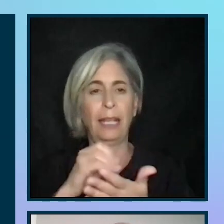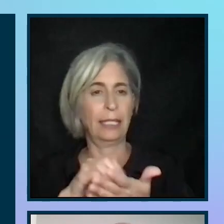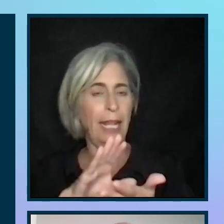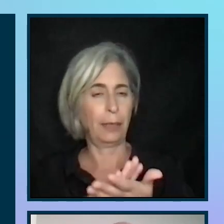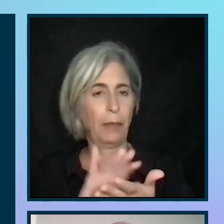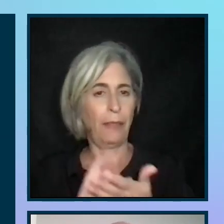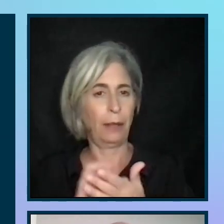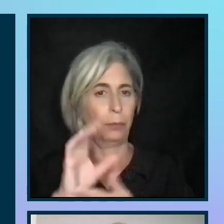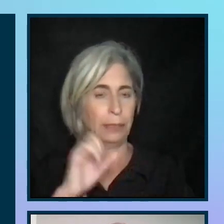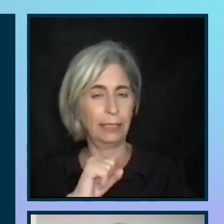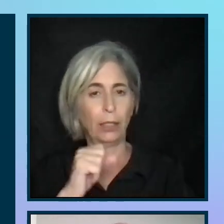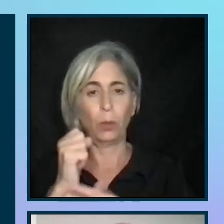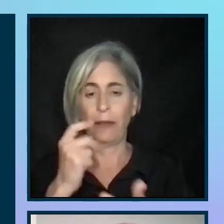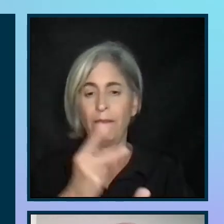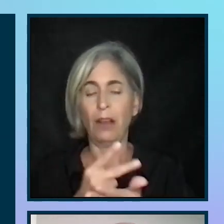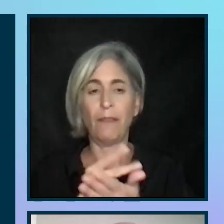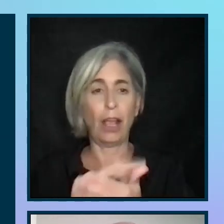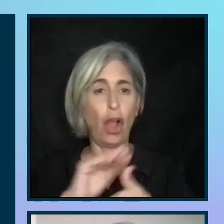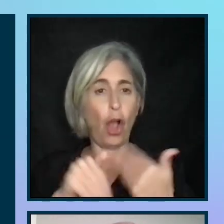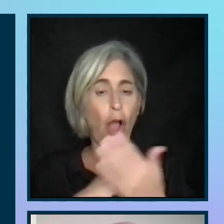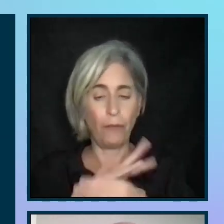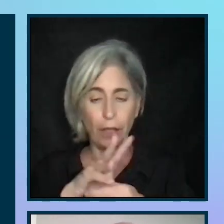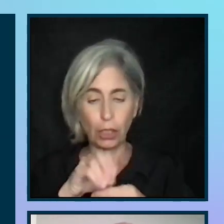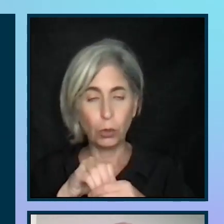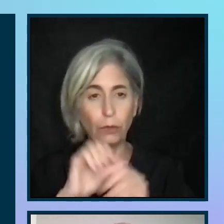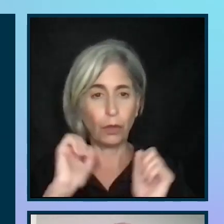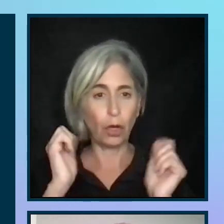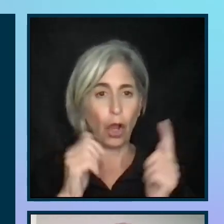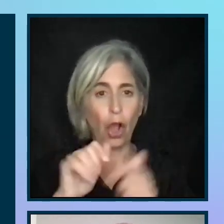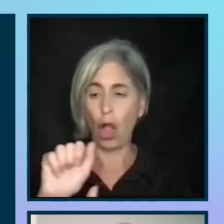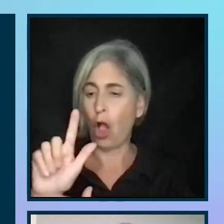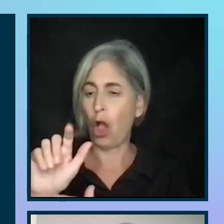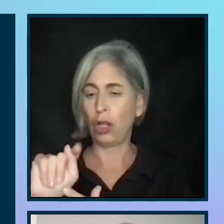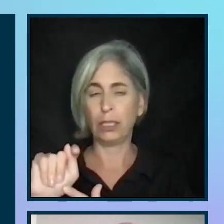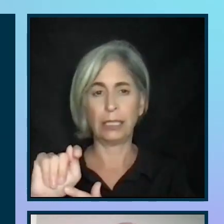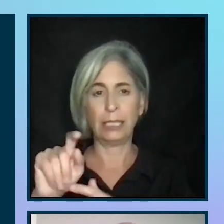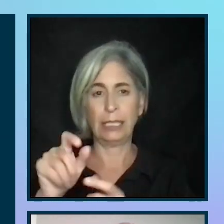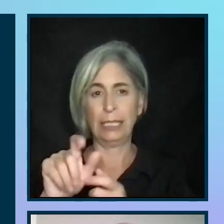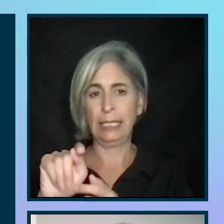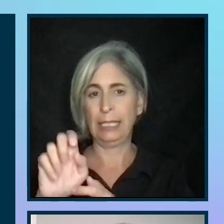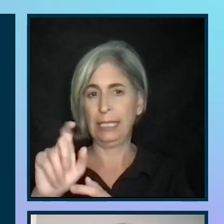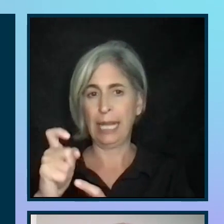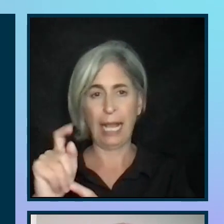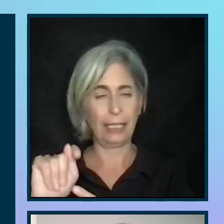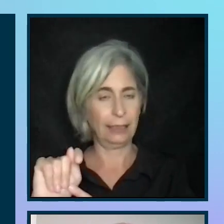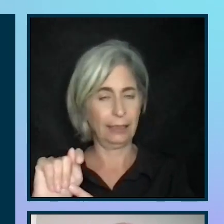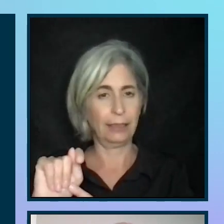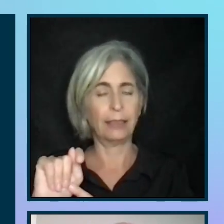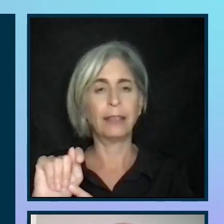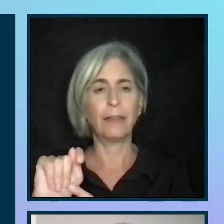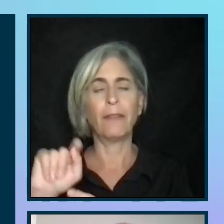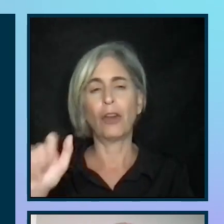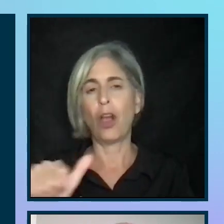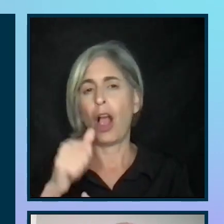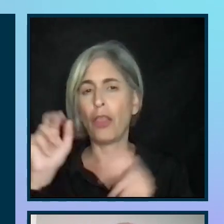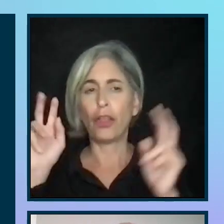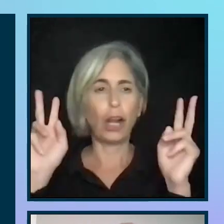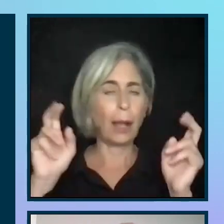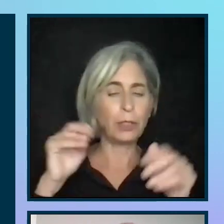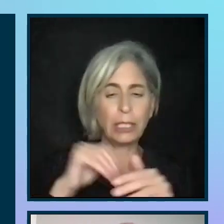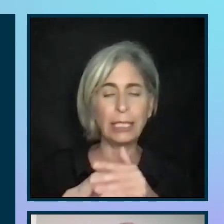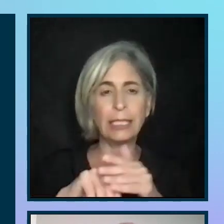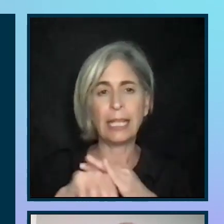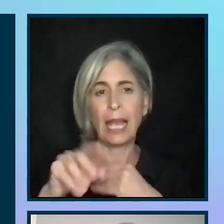We're able to verify all of the inclusions for alt text and other attributes, other objects inside of